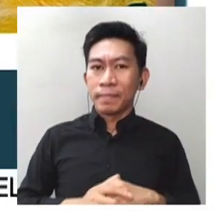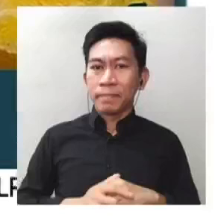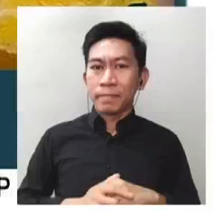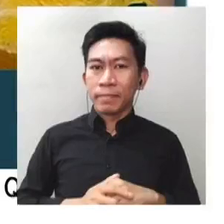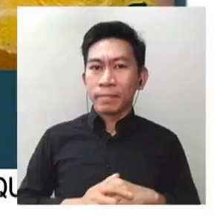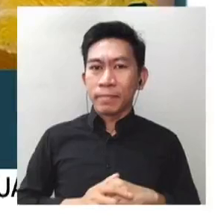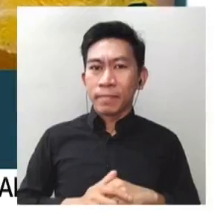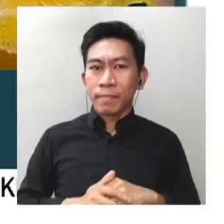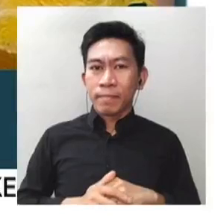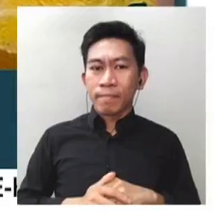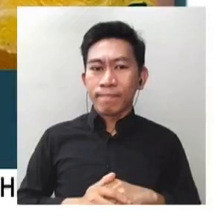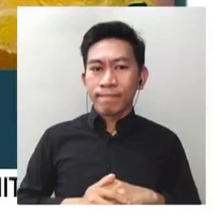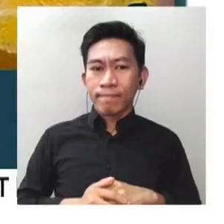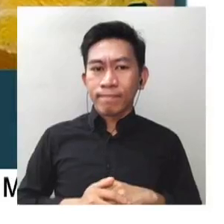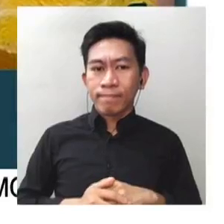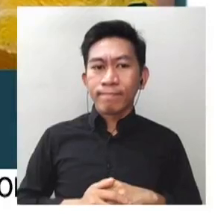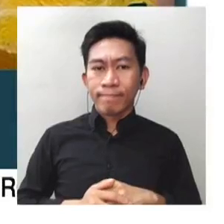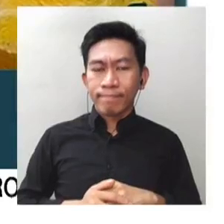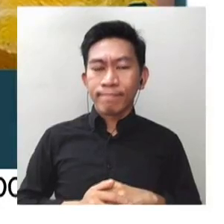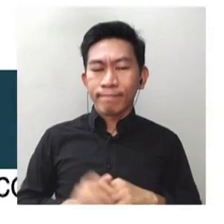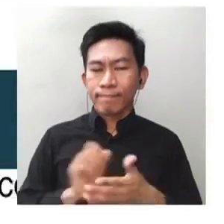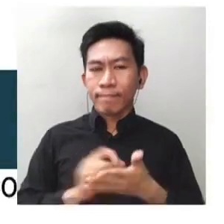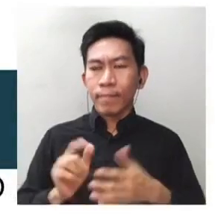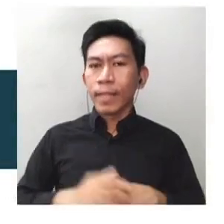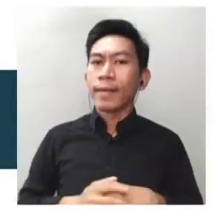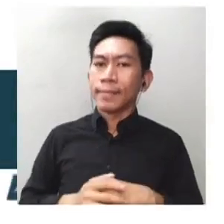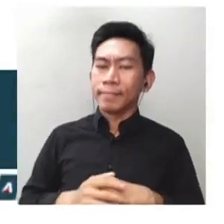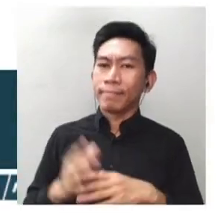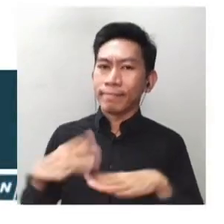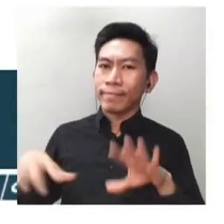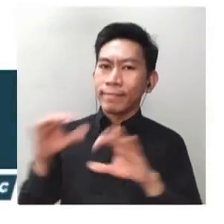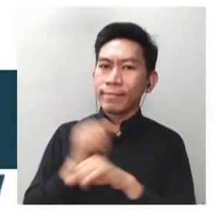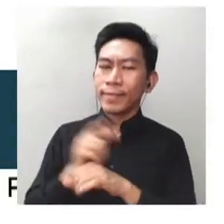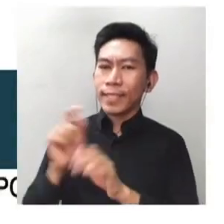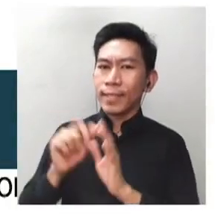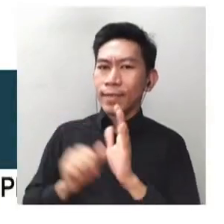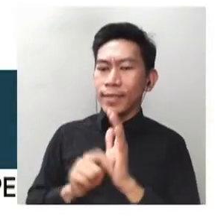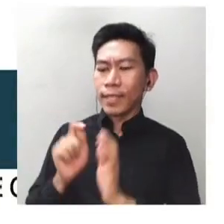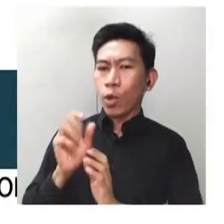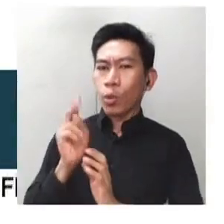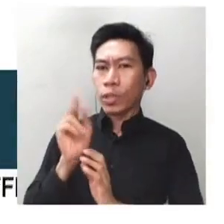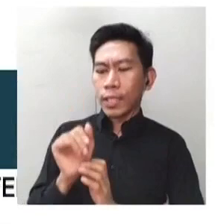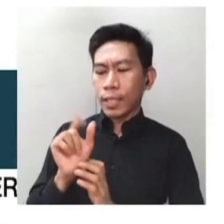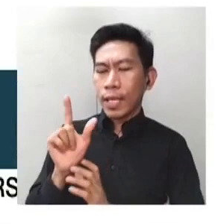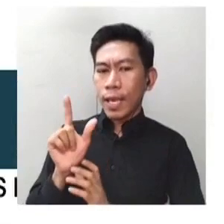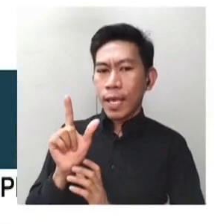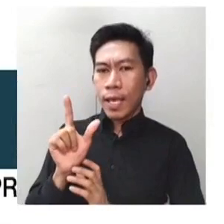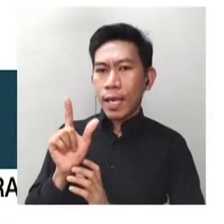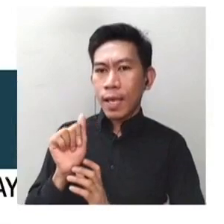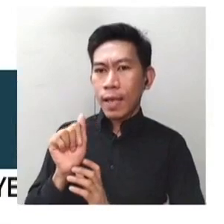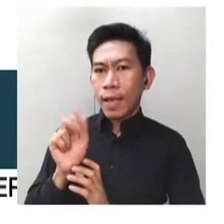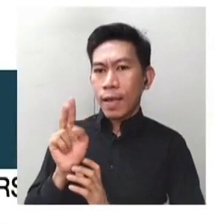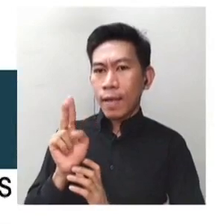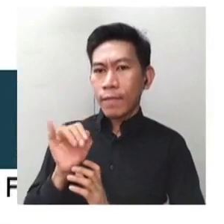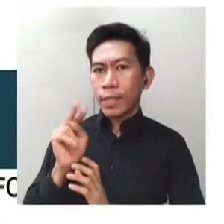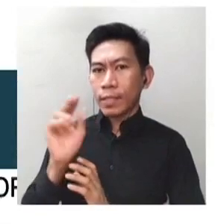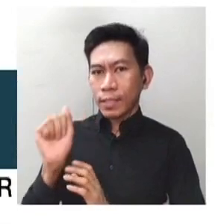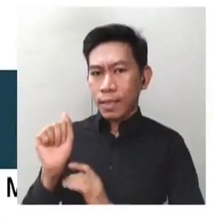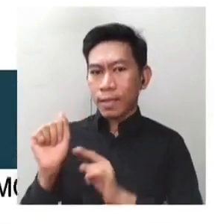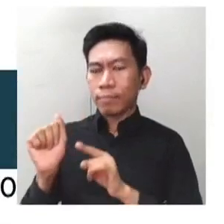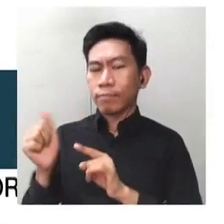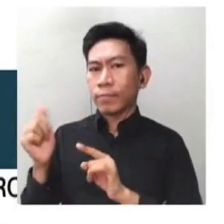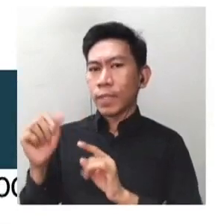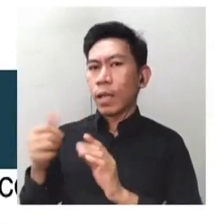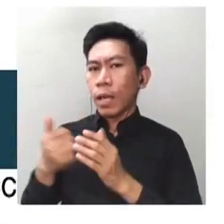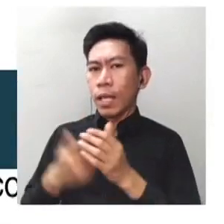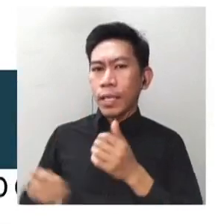That's all. We're going to have to leave it at that. Attorney Tony Lavina there, lead counsel for journalist Atom Araglio, joining